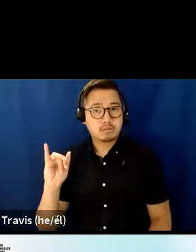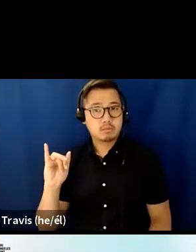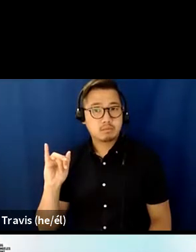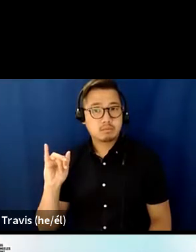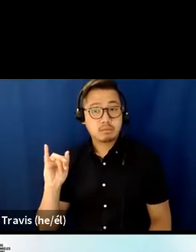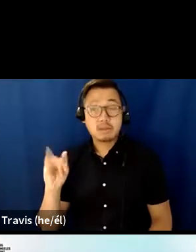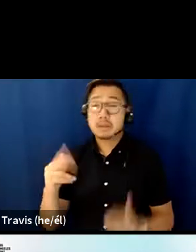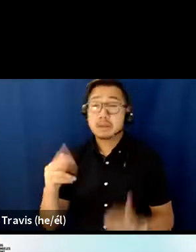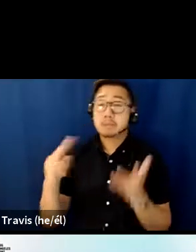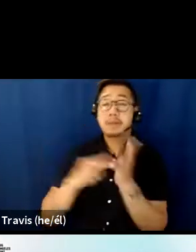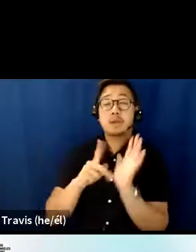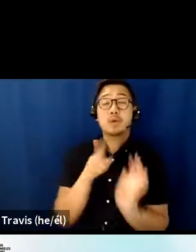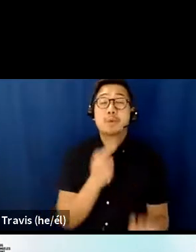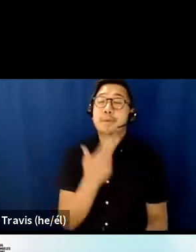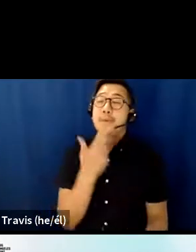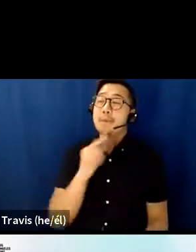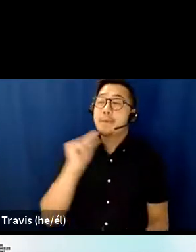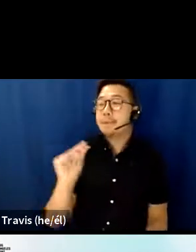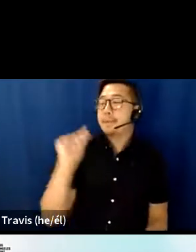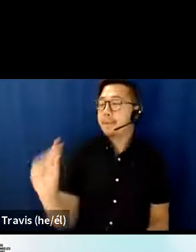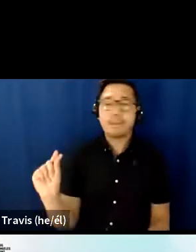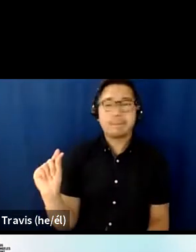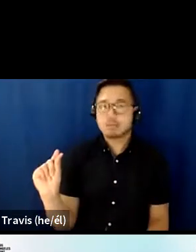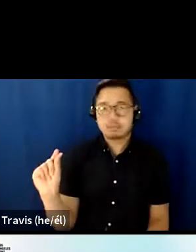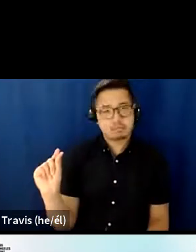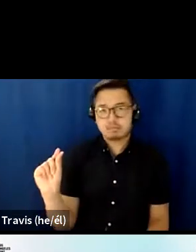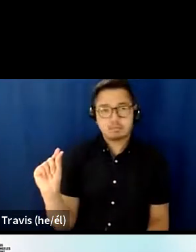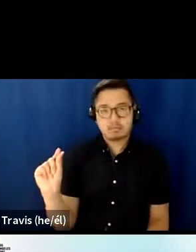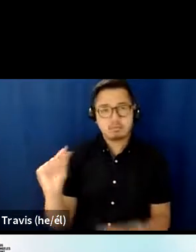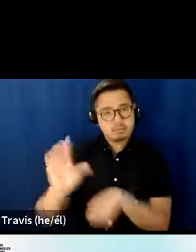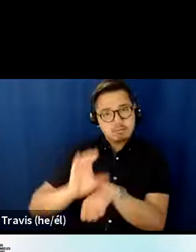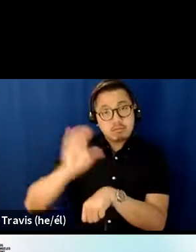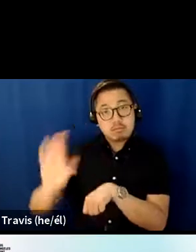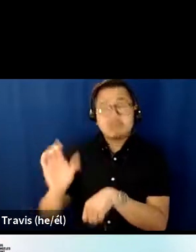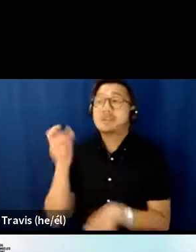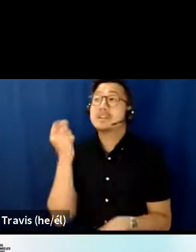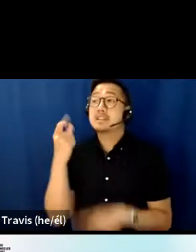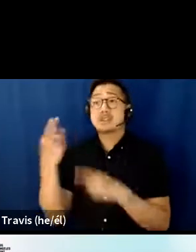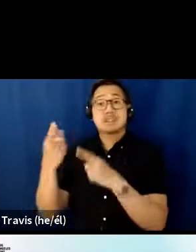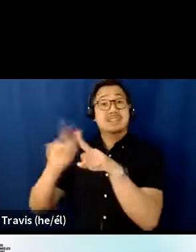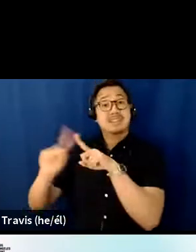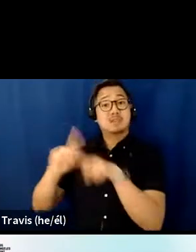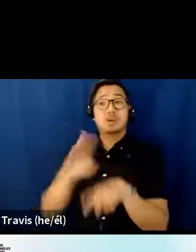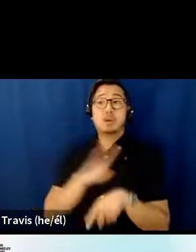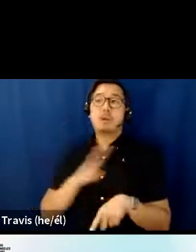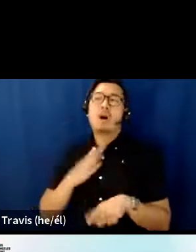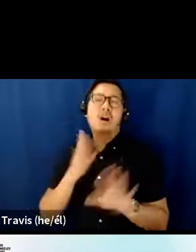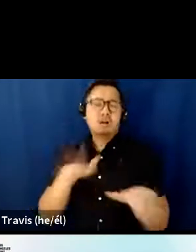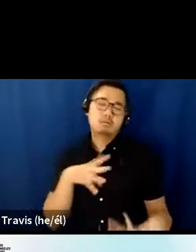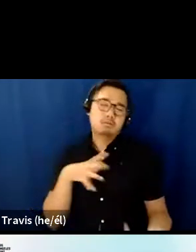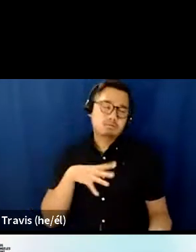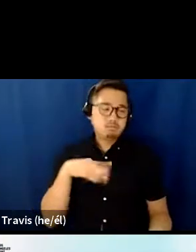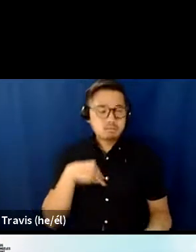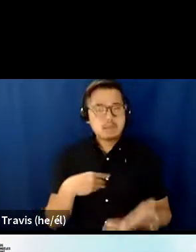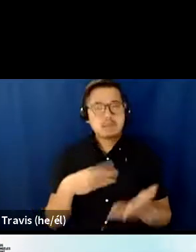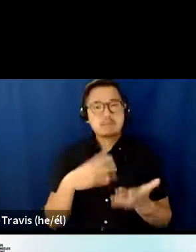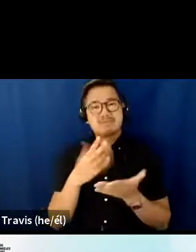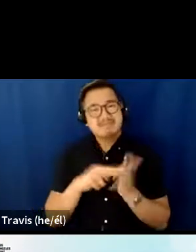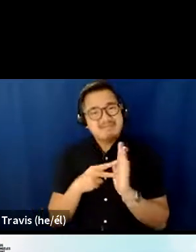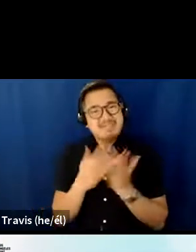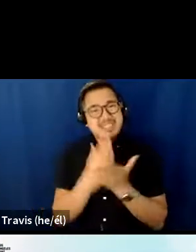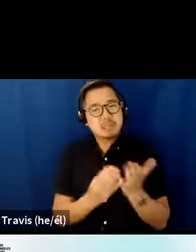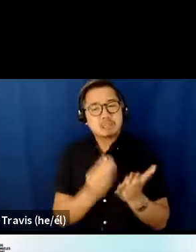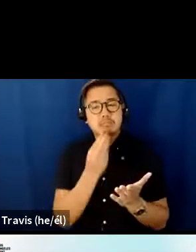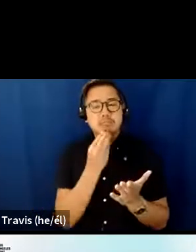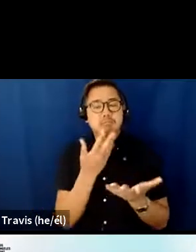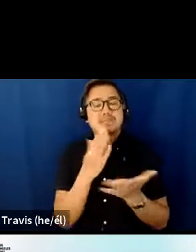crumb percentage, because they will throw you some money to shut you up. But we need some